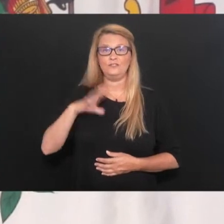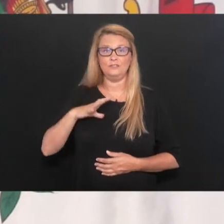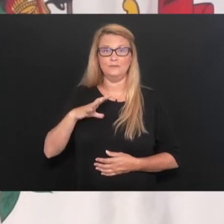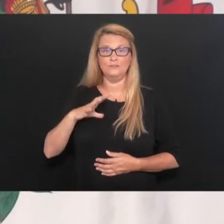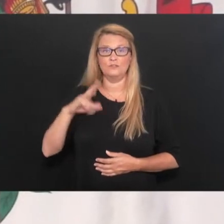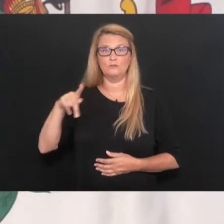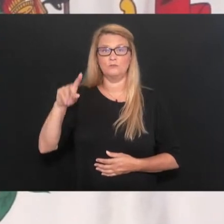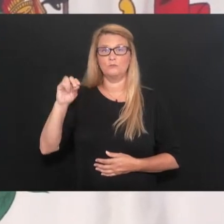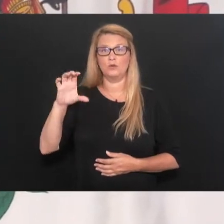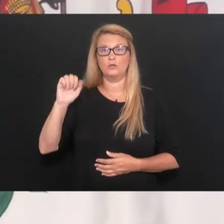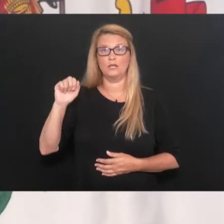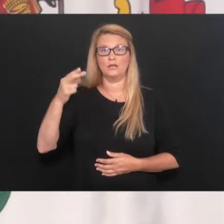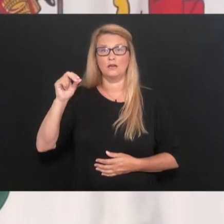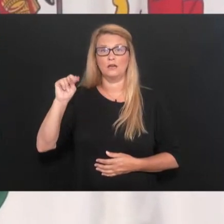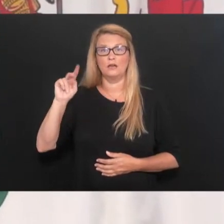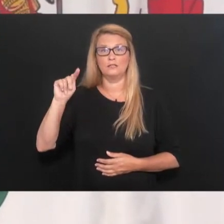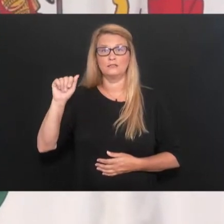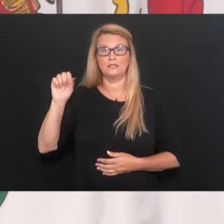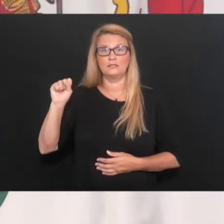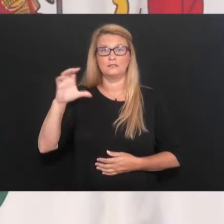from Pocahontas County.